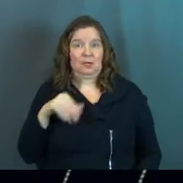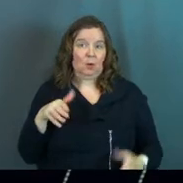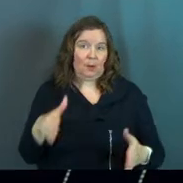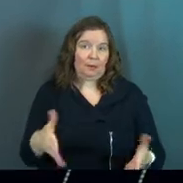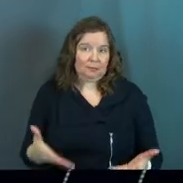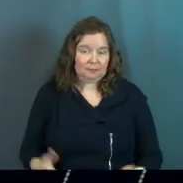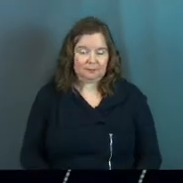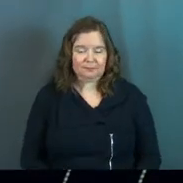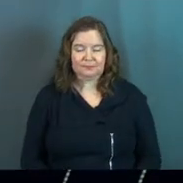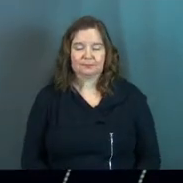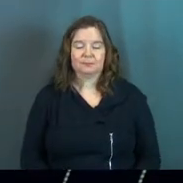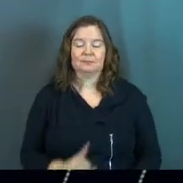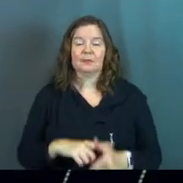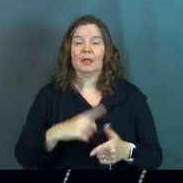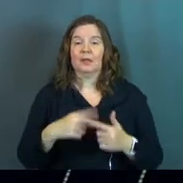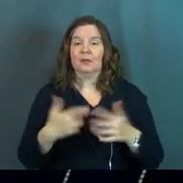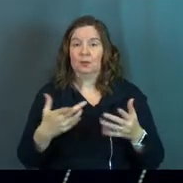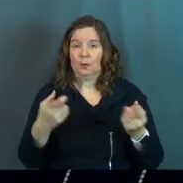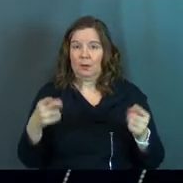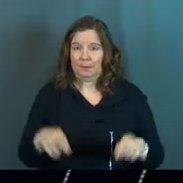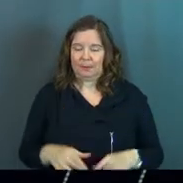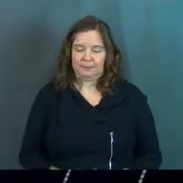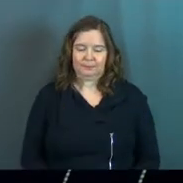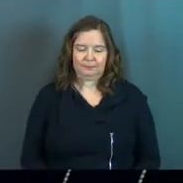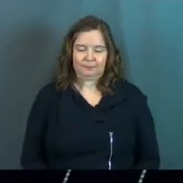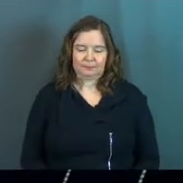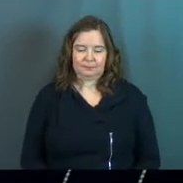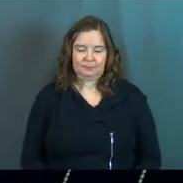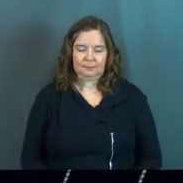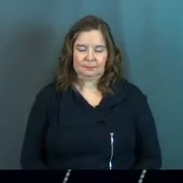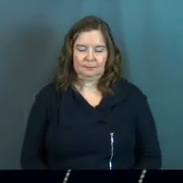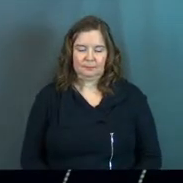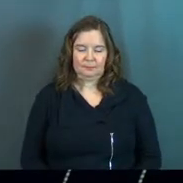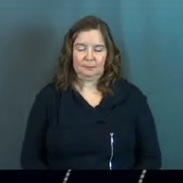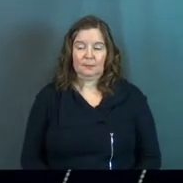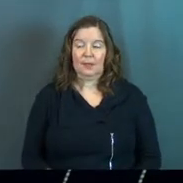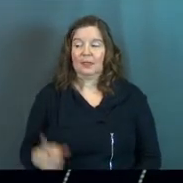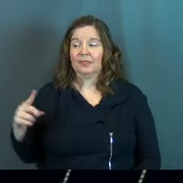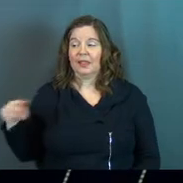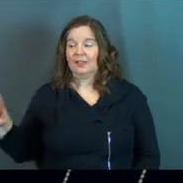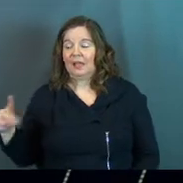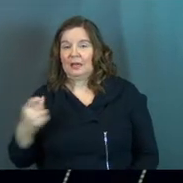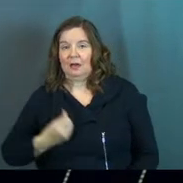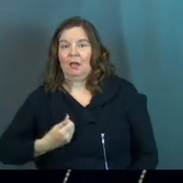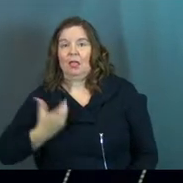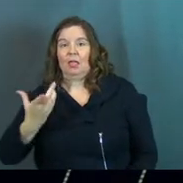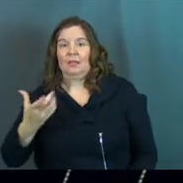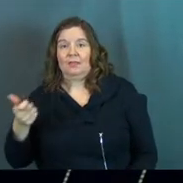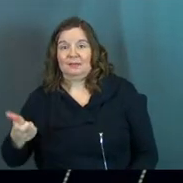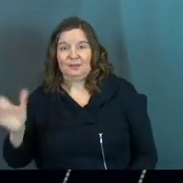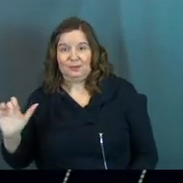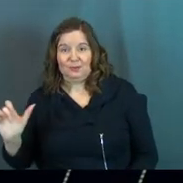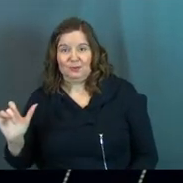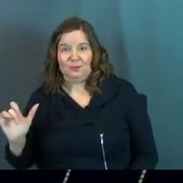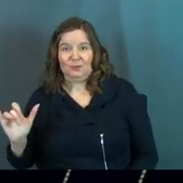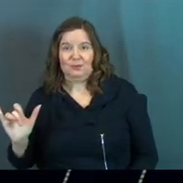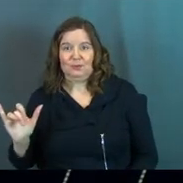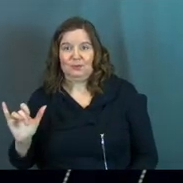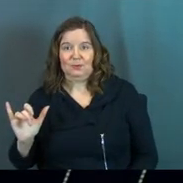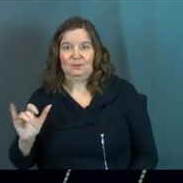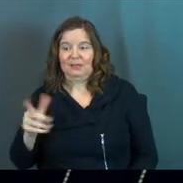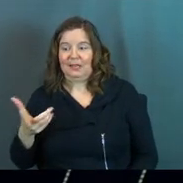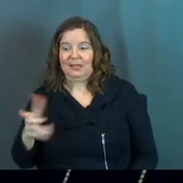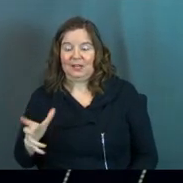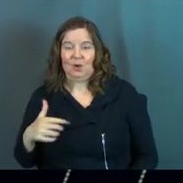way. And then here's what happens. Then they need to get it off their chest. Then they